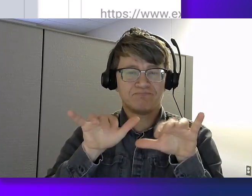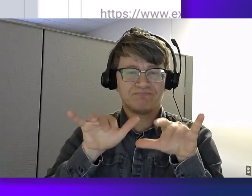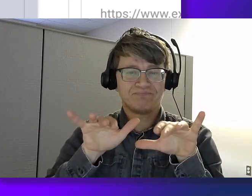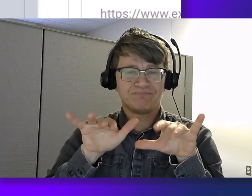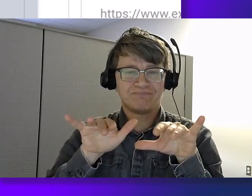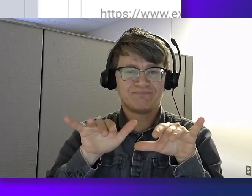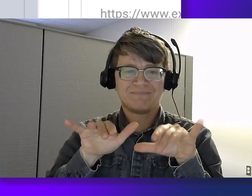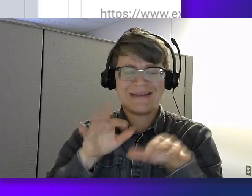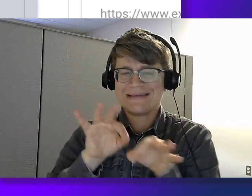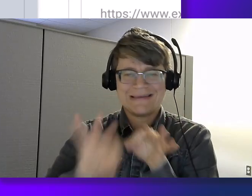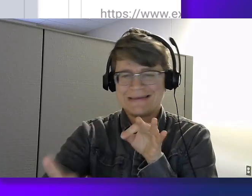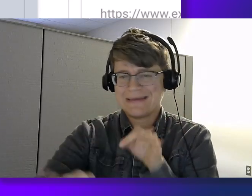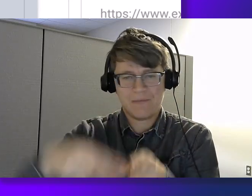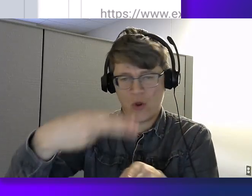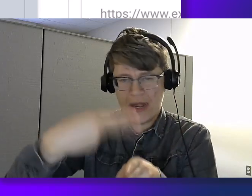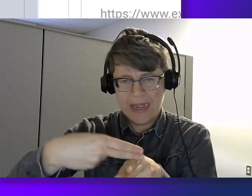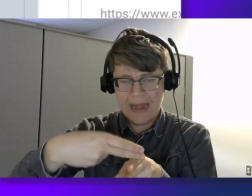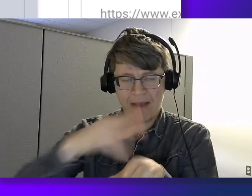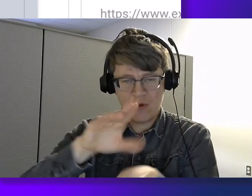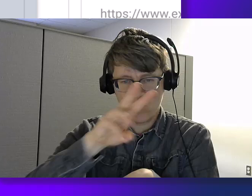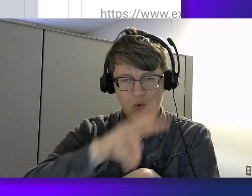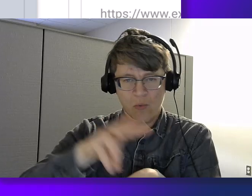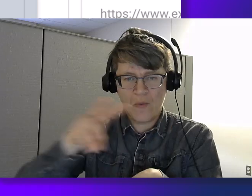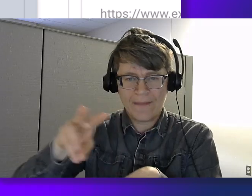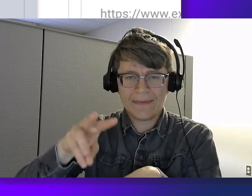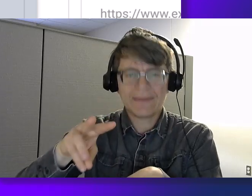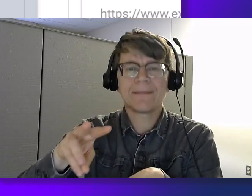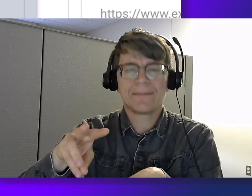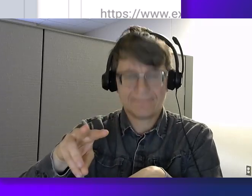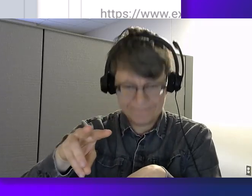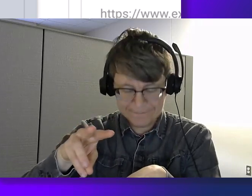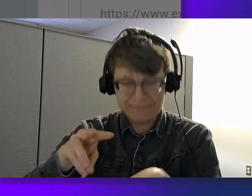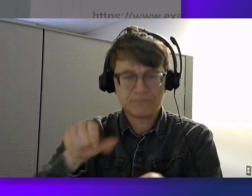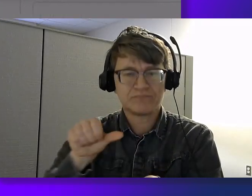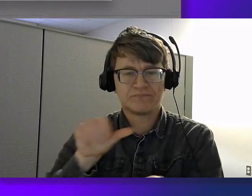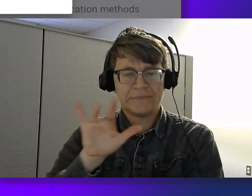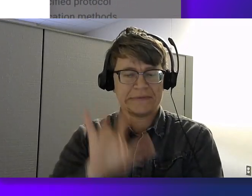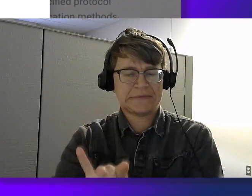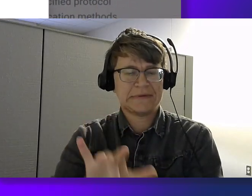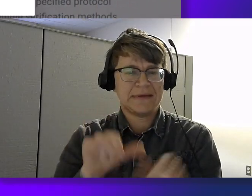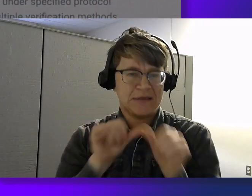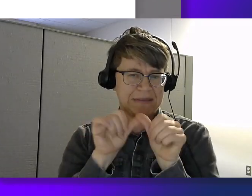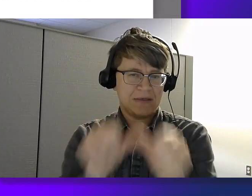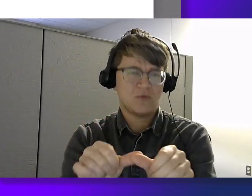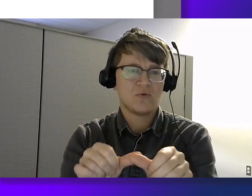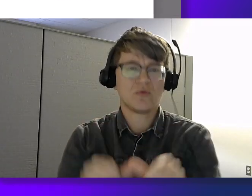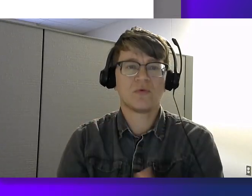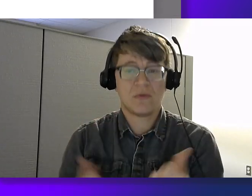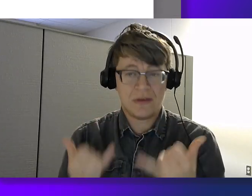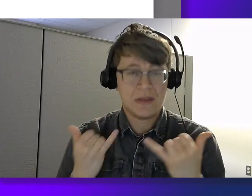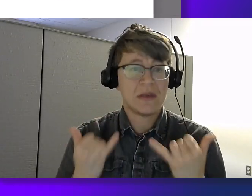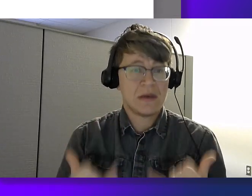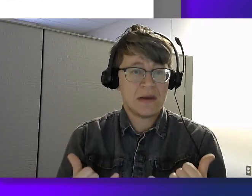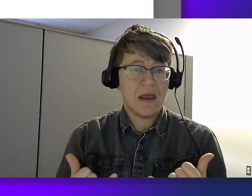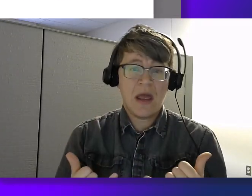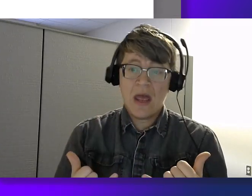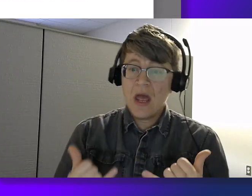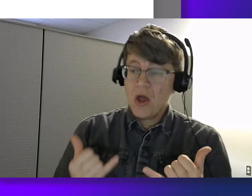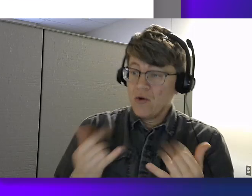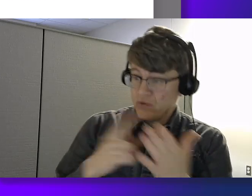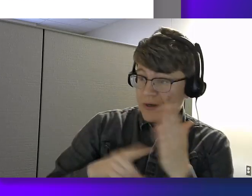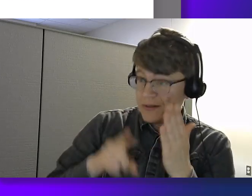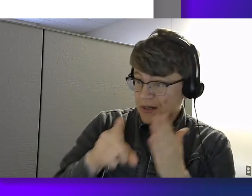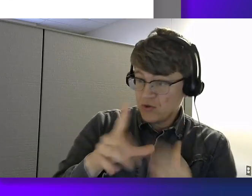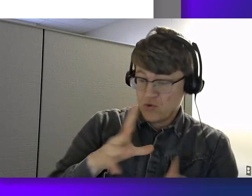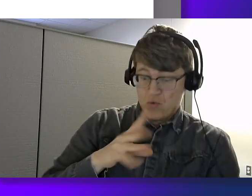name, the parent URL to which all of your other web pages belong. Then click Continue. Once your ownership is verified, click Go